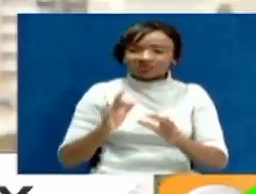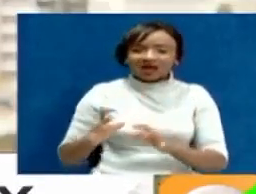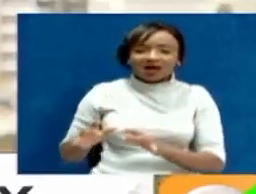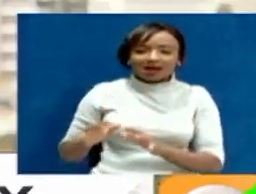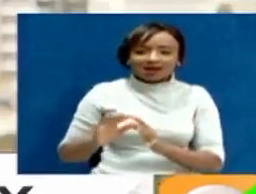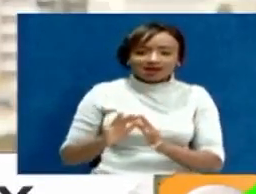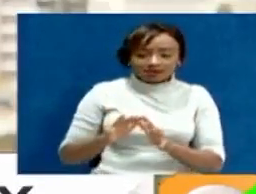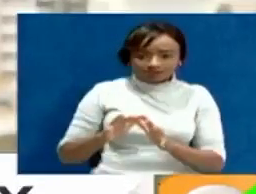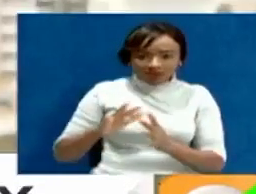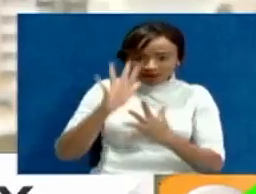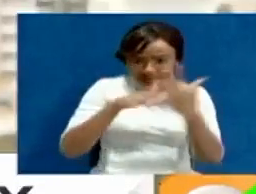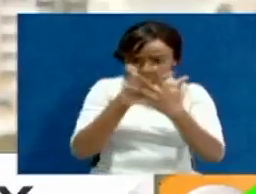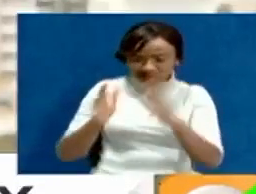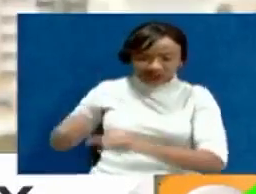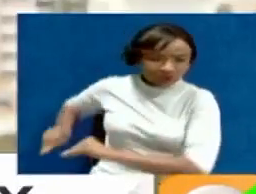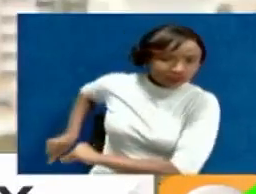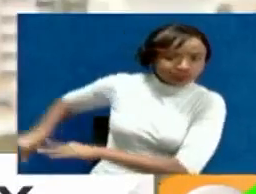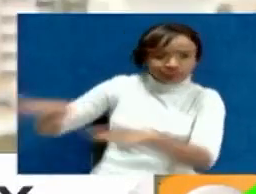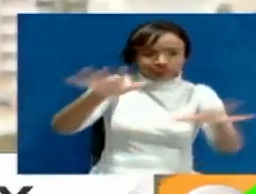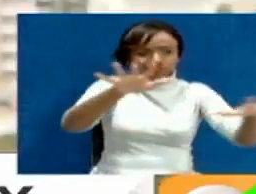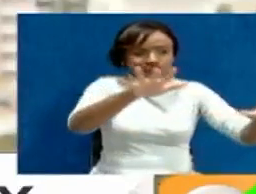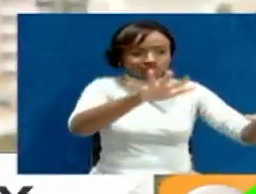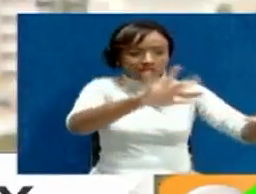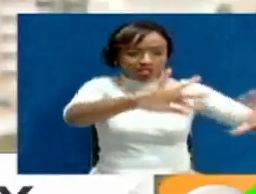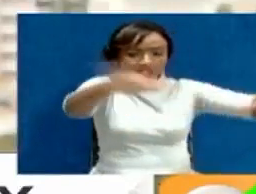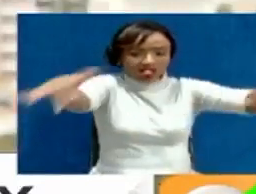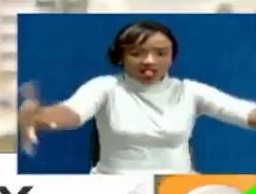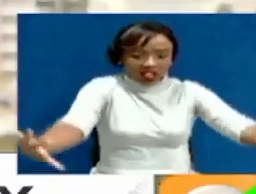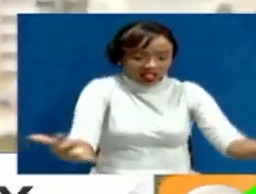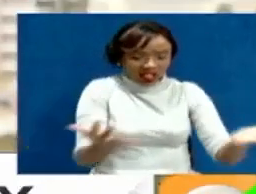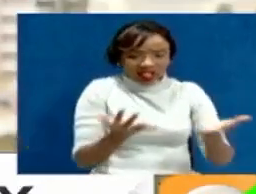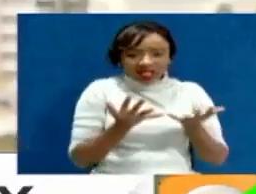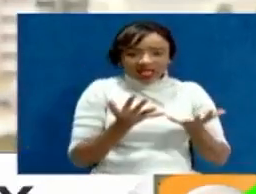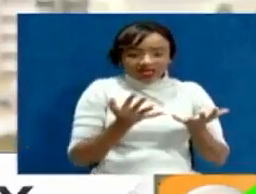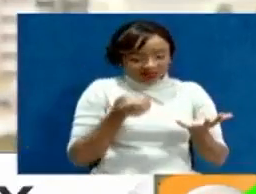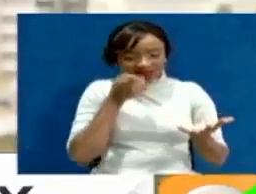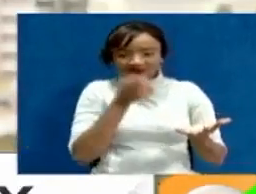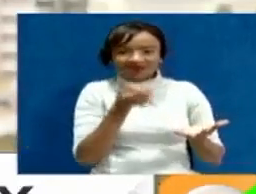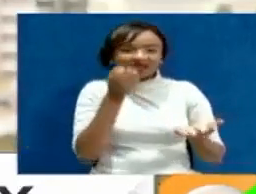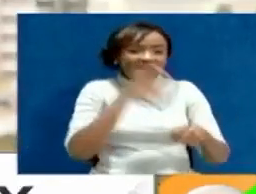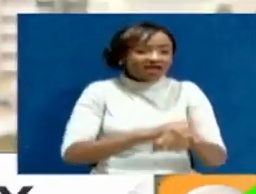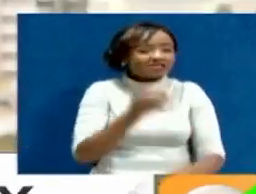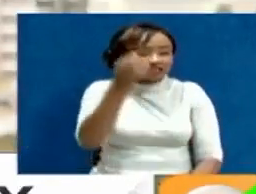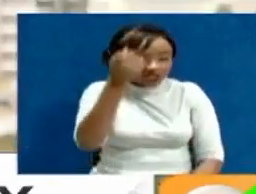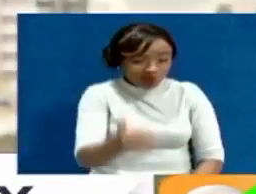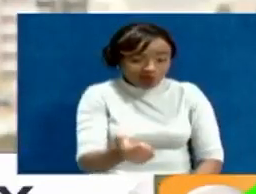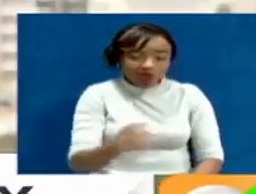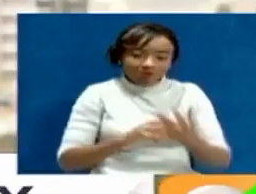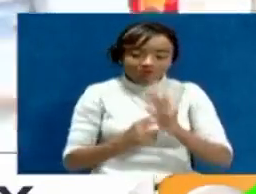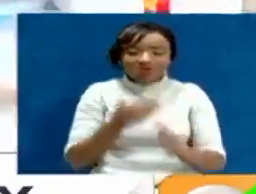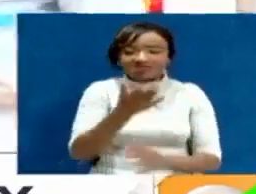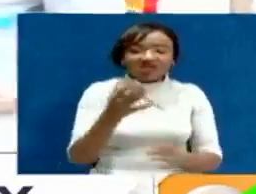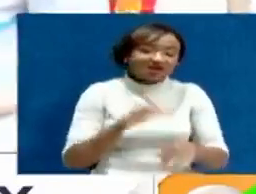and catch very few fish, it tells you probably that all the fish that need to be caught have been caught. Likewise, the